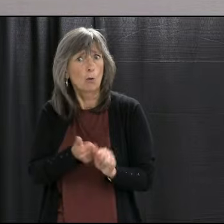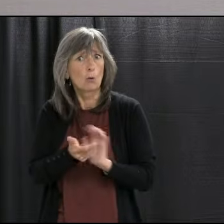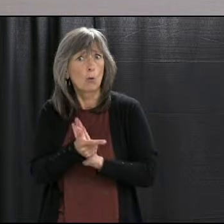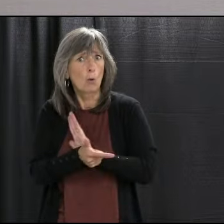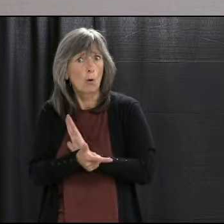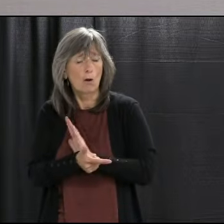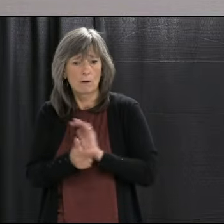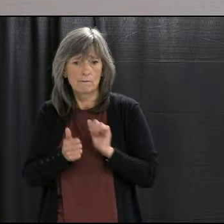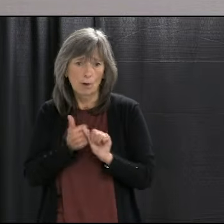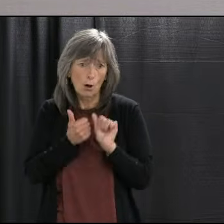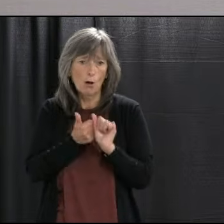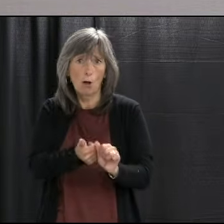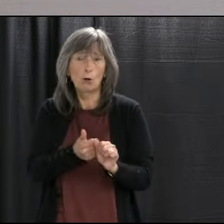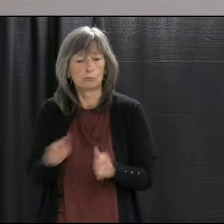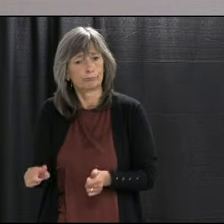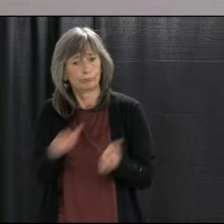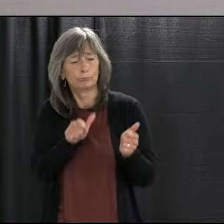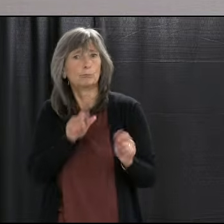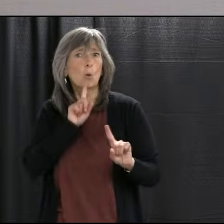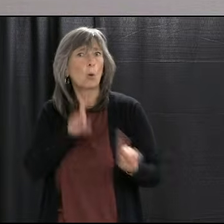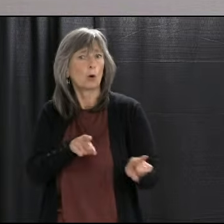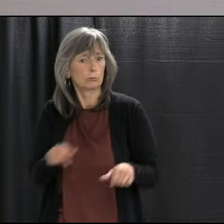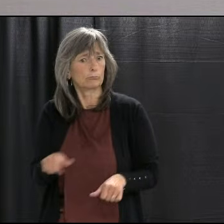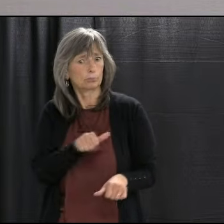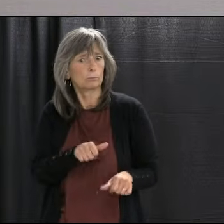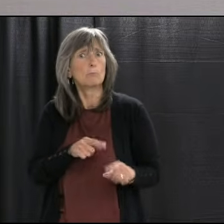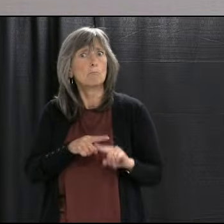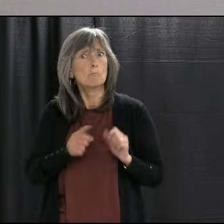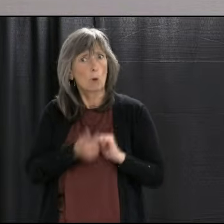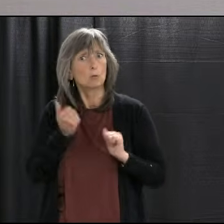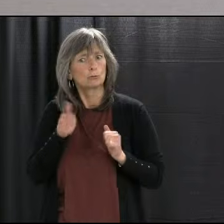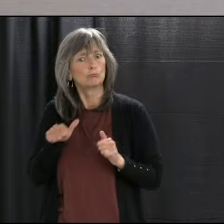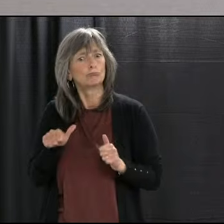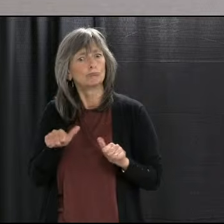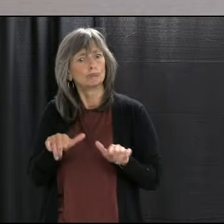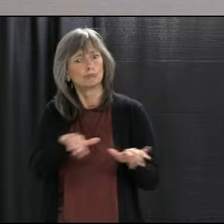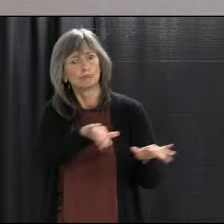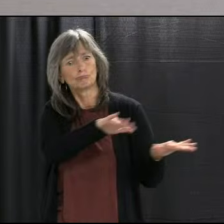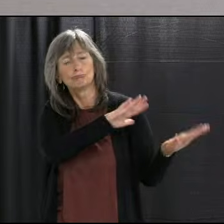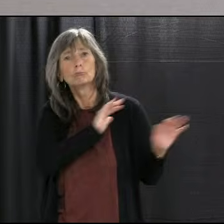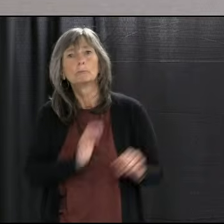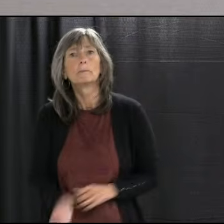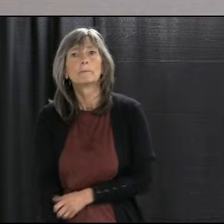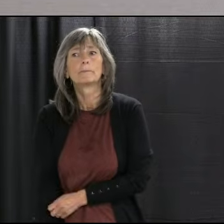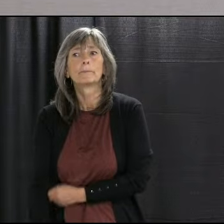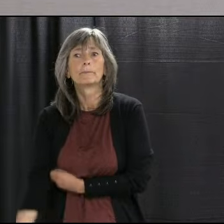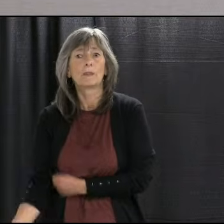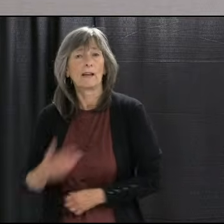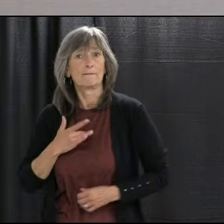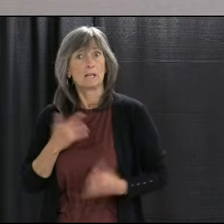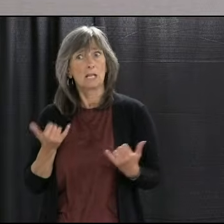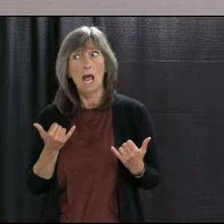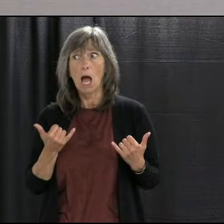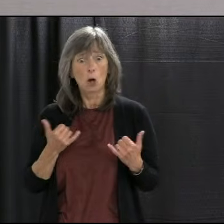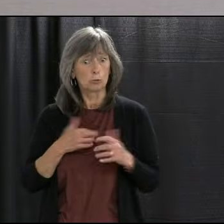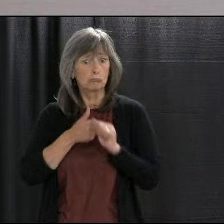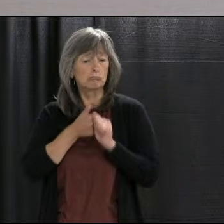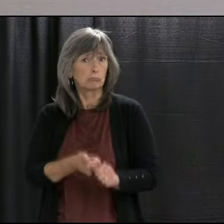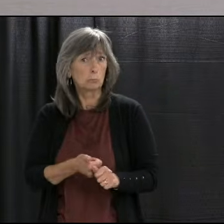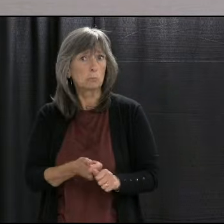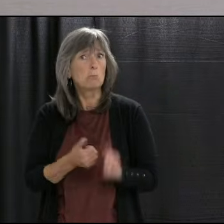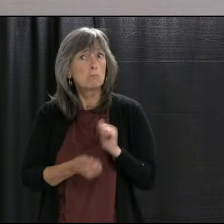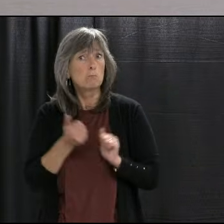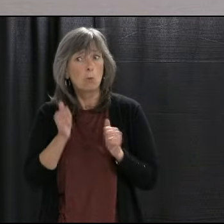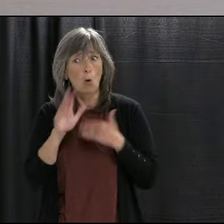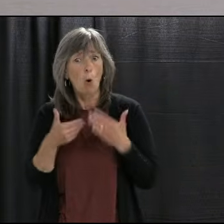put their lives at risk to make sure that everybody has been out of the communities, and we feel that my understanding as of now is that everyone has been very compliant with that.